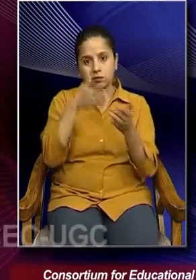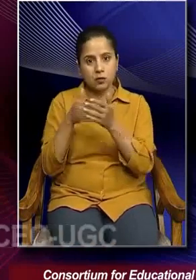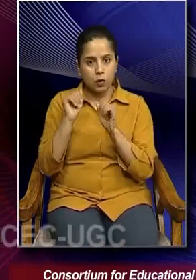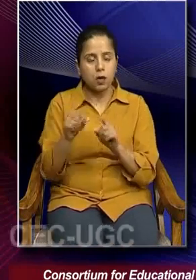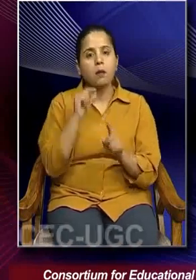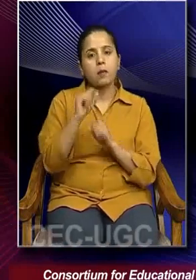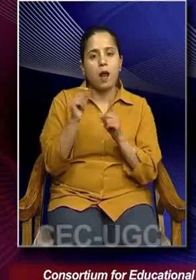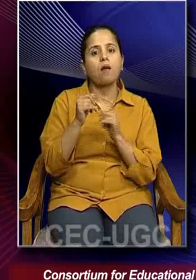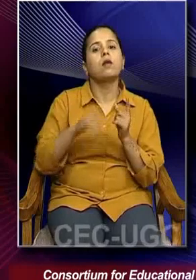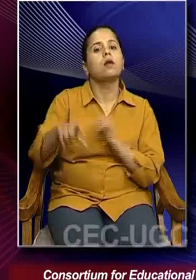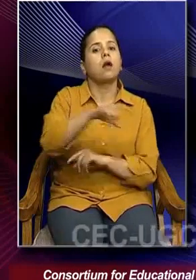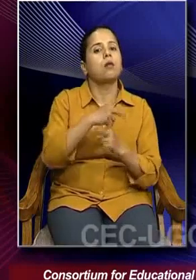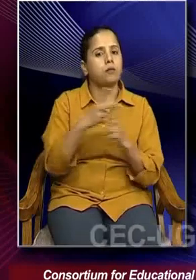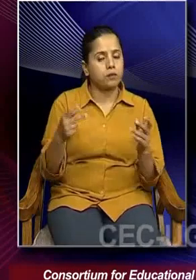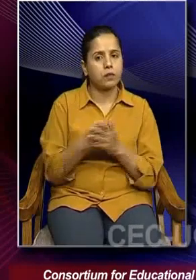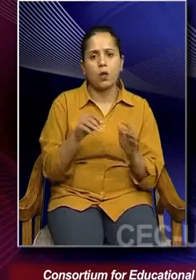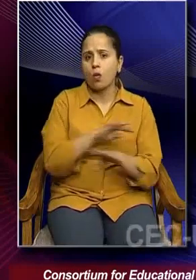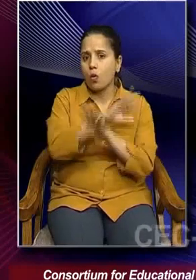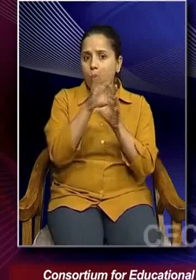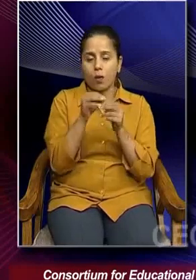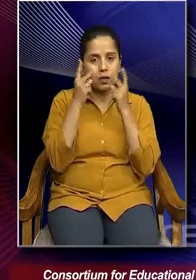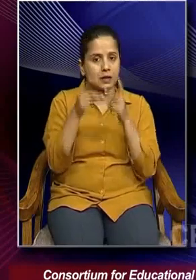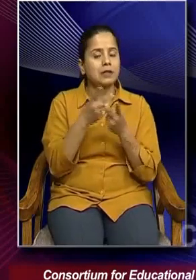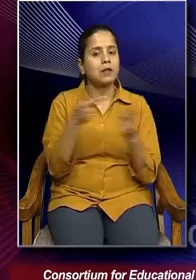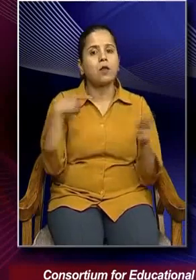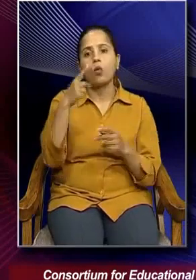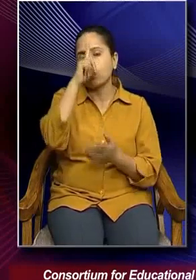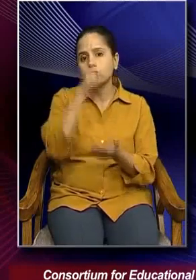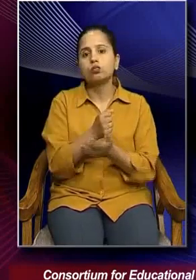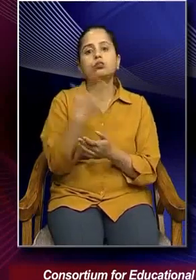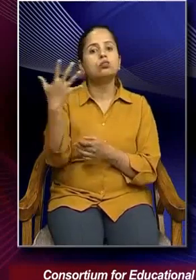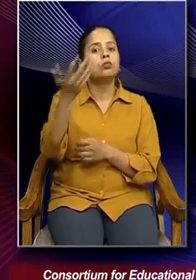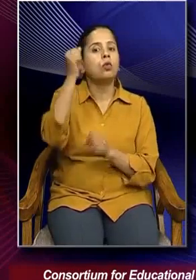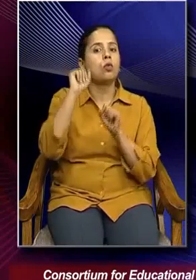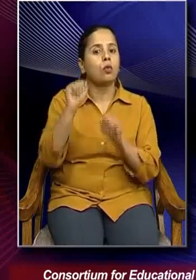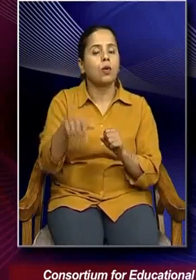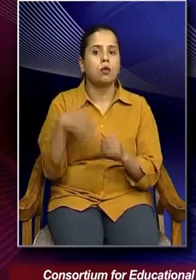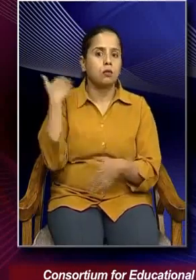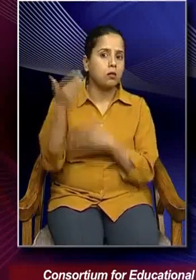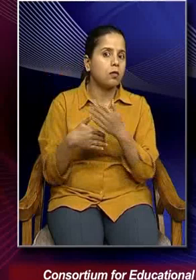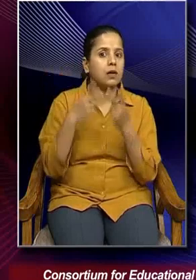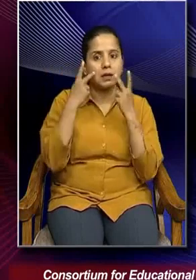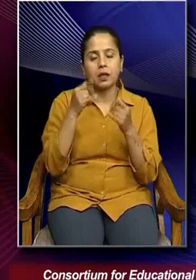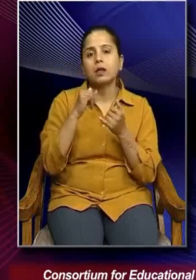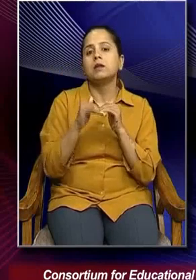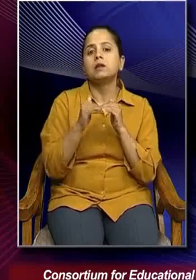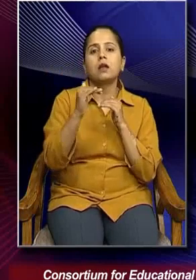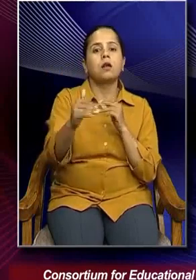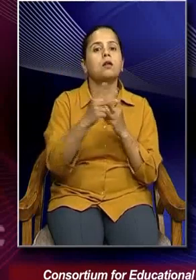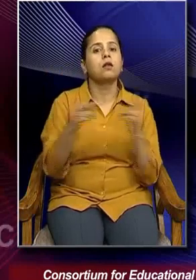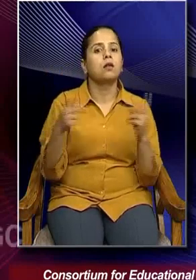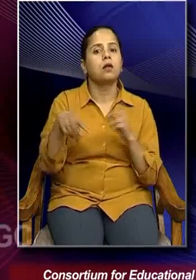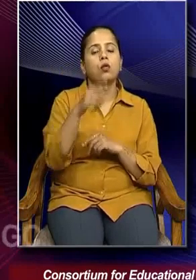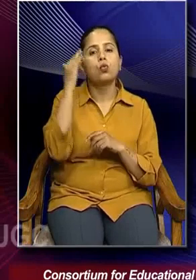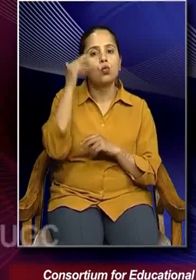private sector. So this is putting all these different stakeholders into the journey of sustainability. It is what